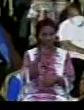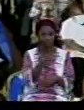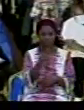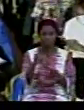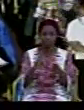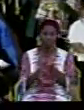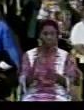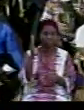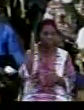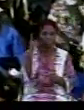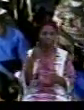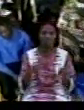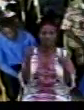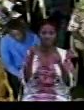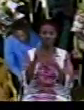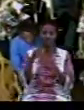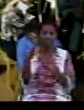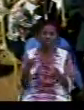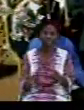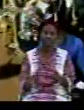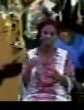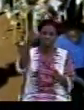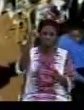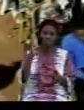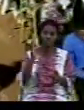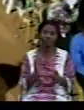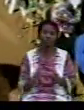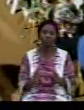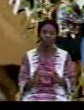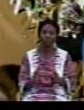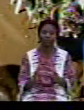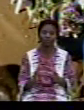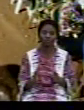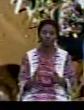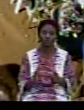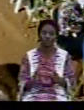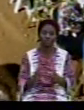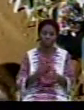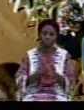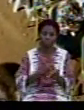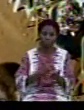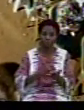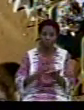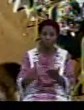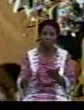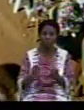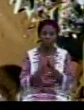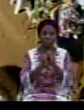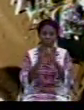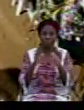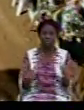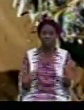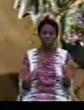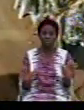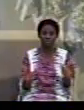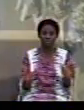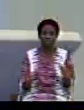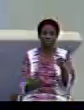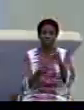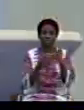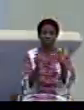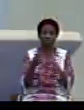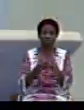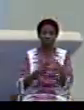word of God roar without embellishment from the throne of mercy through